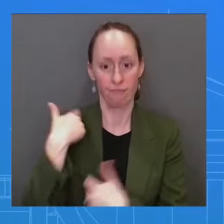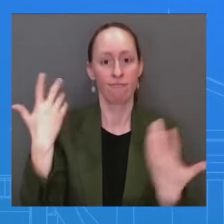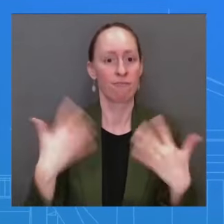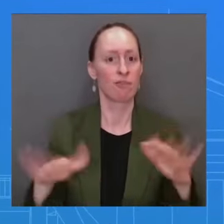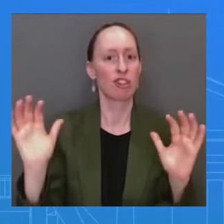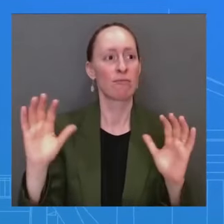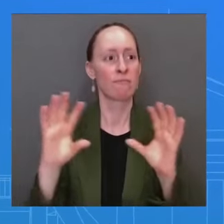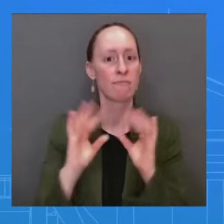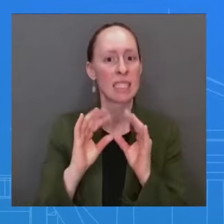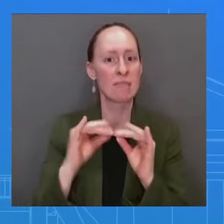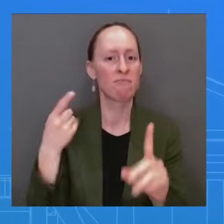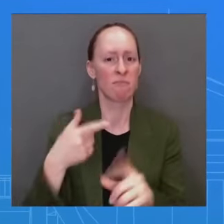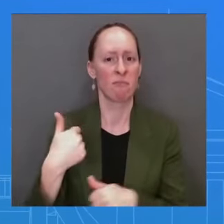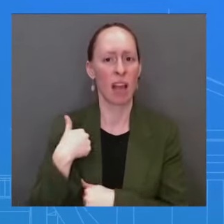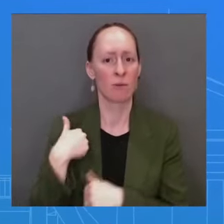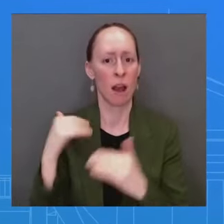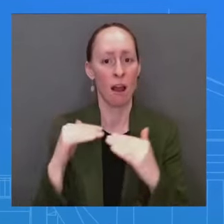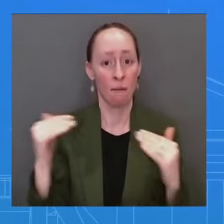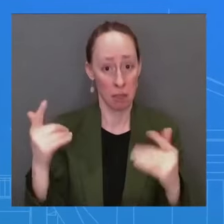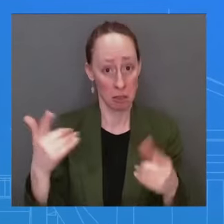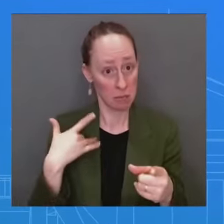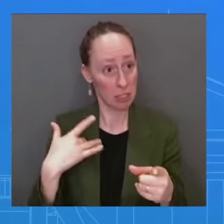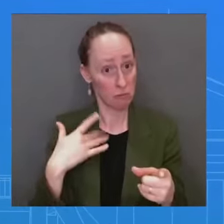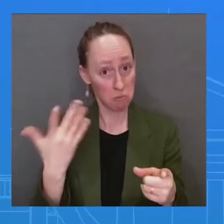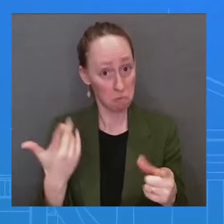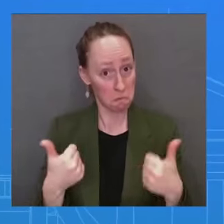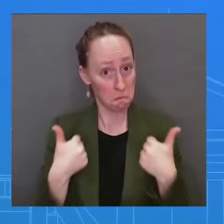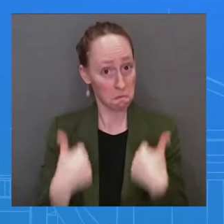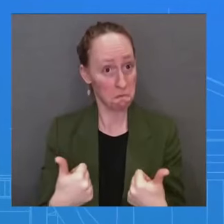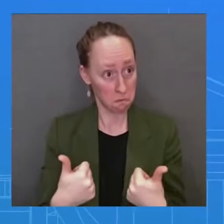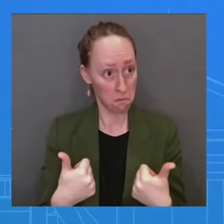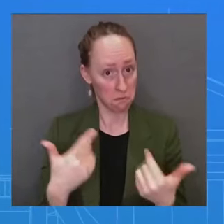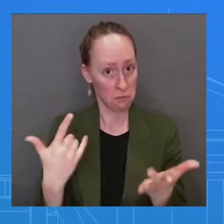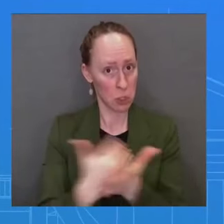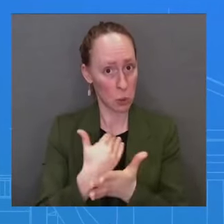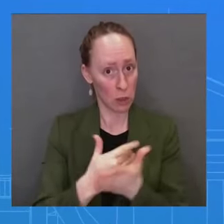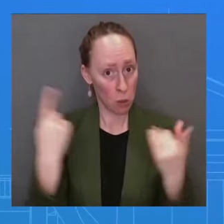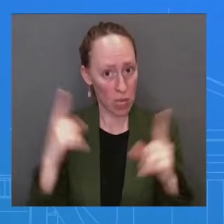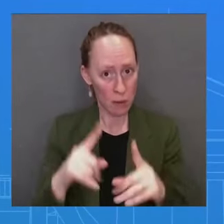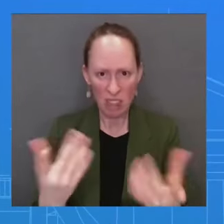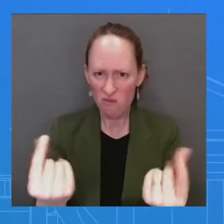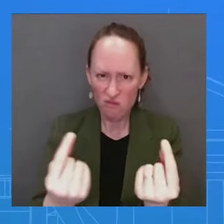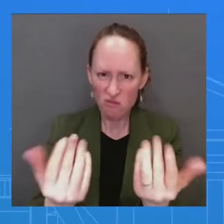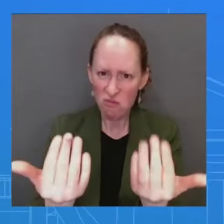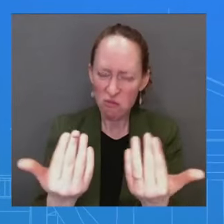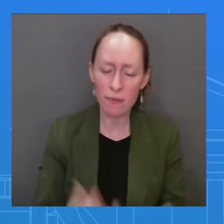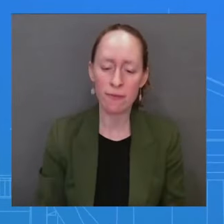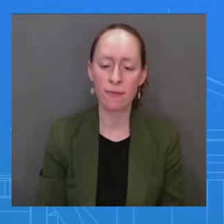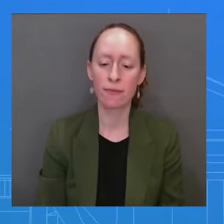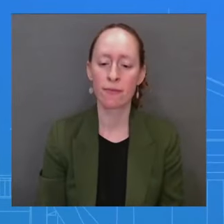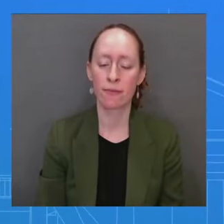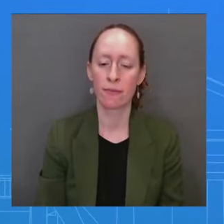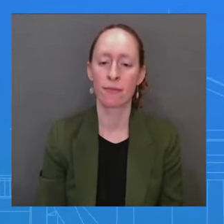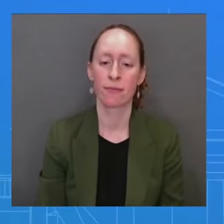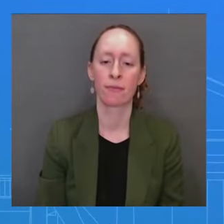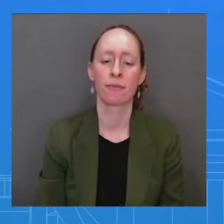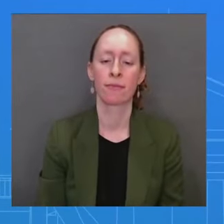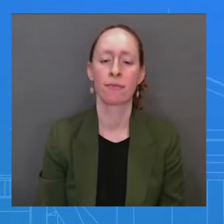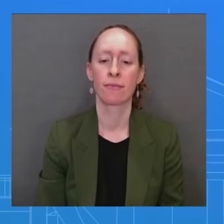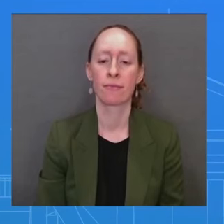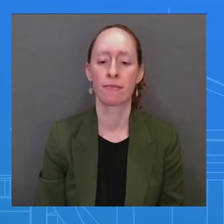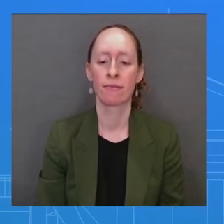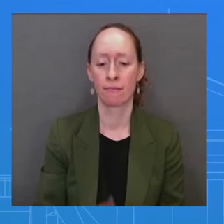with the progress made since the agreements made in November? So I have not spoken to the president about that. I get the question. I just don't have anything